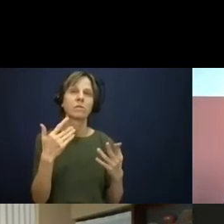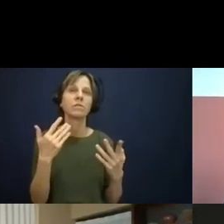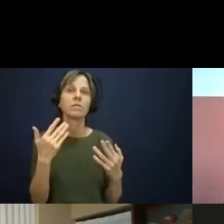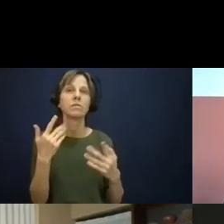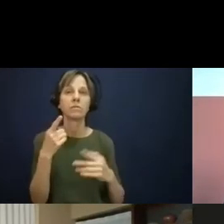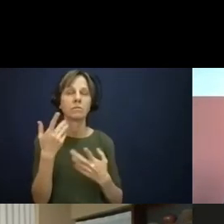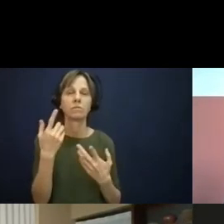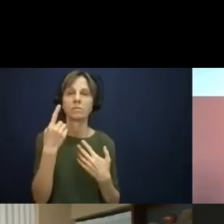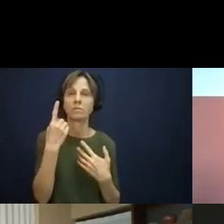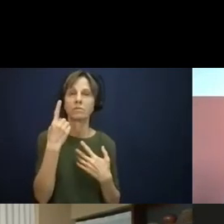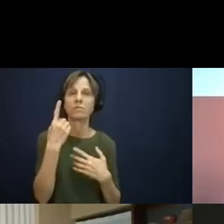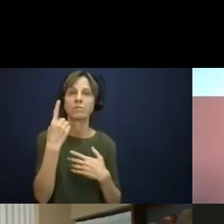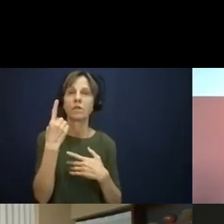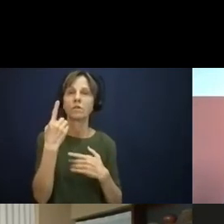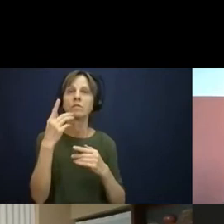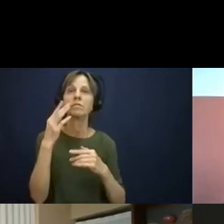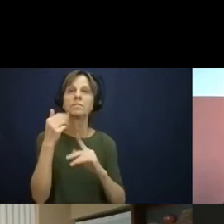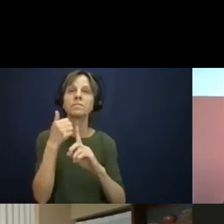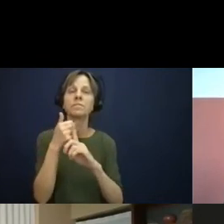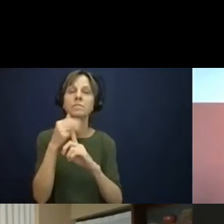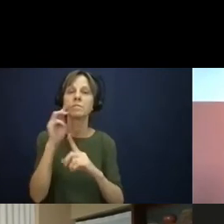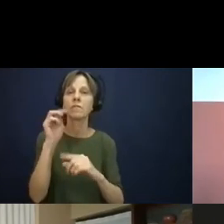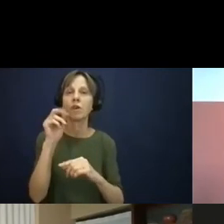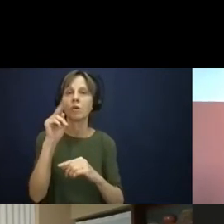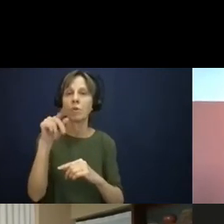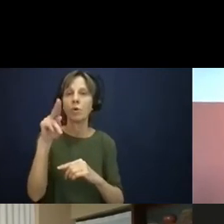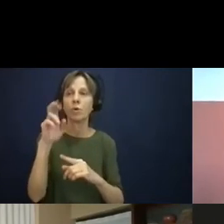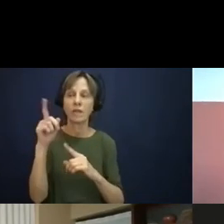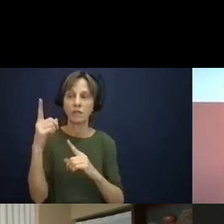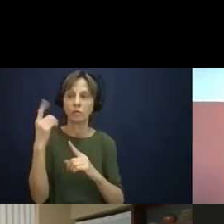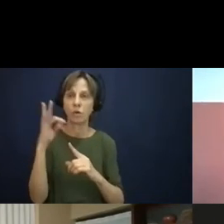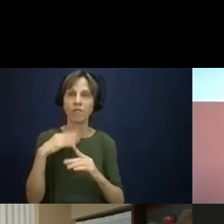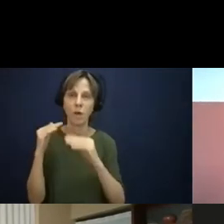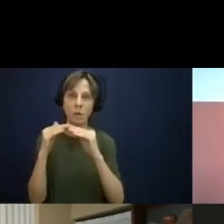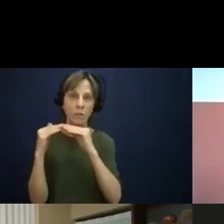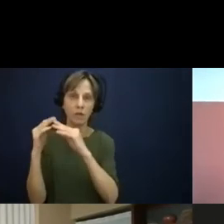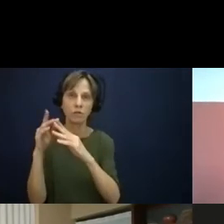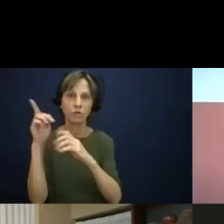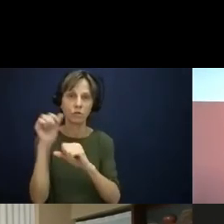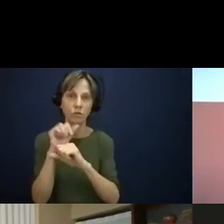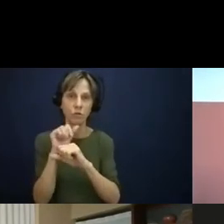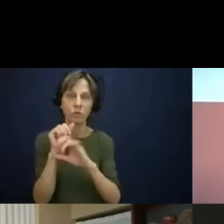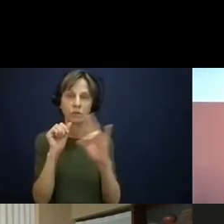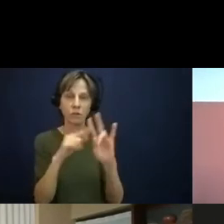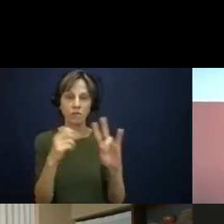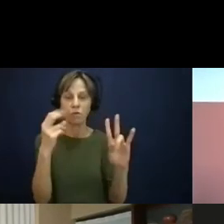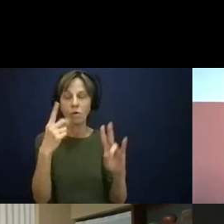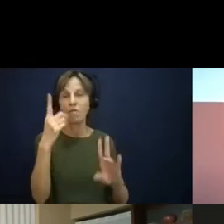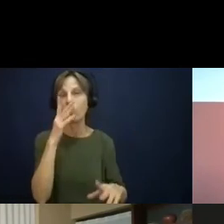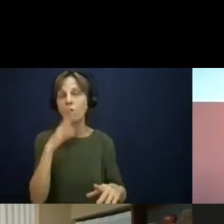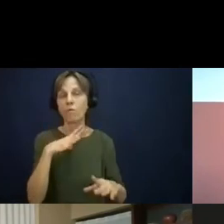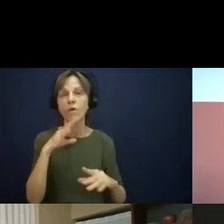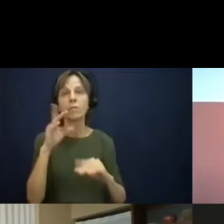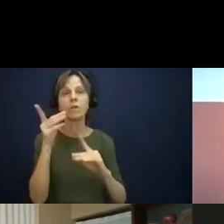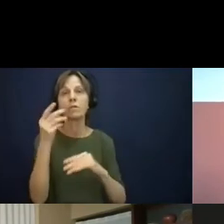one of my peers. She works in the morning from 7 to 12. There was a woman who was homeless for 5 years. She had DV